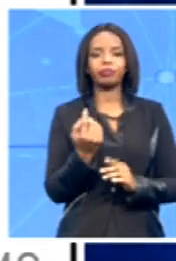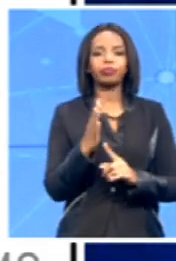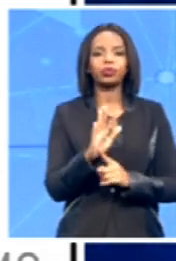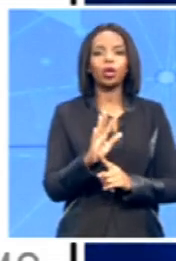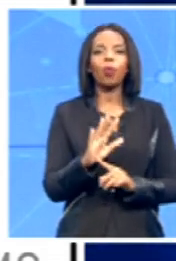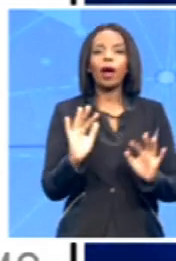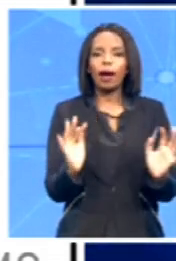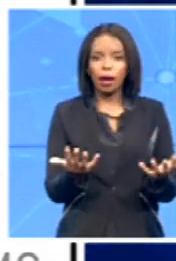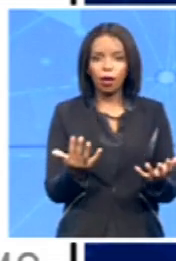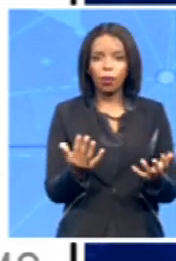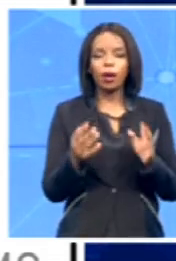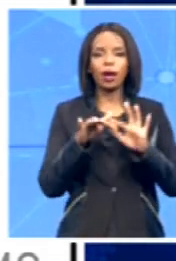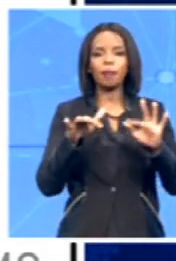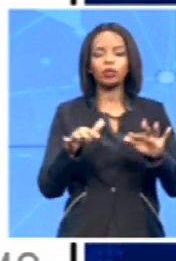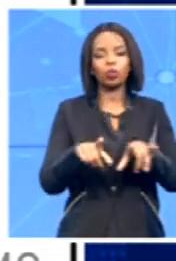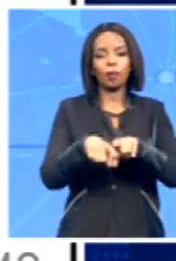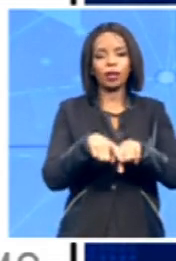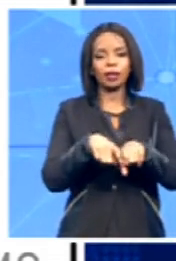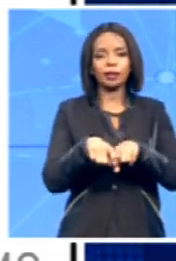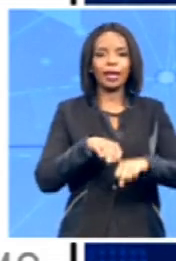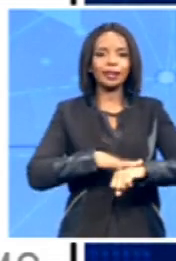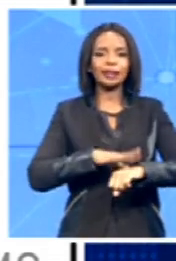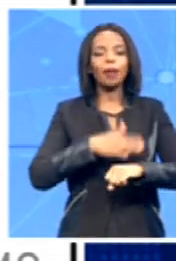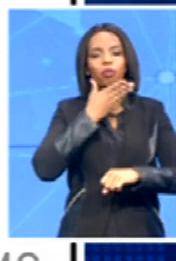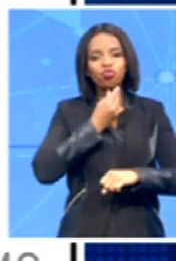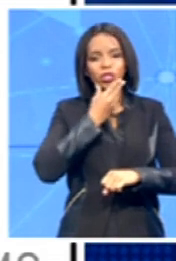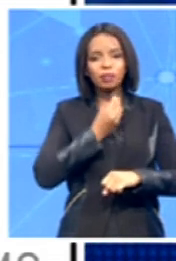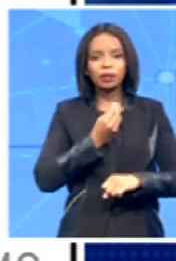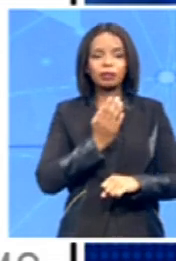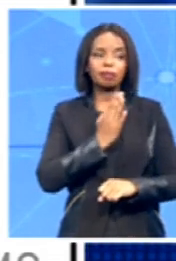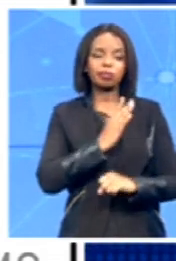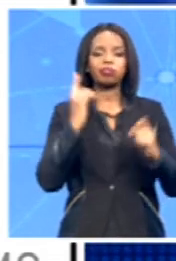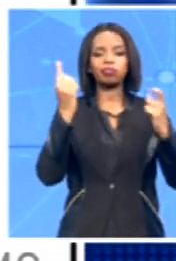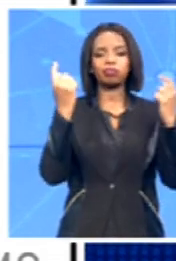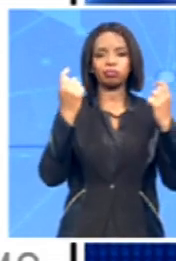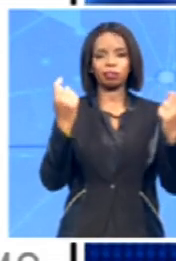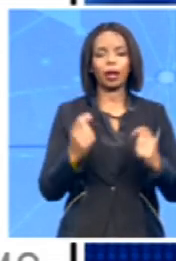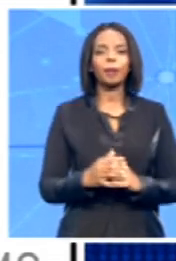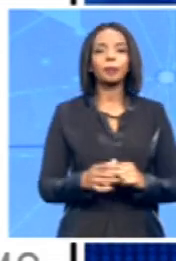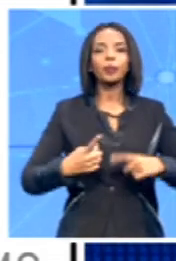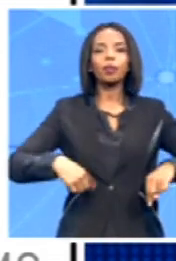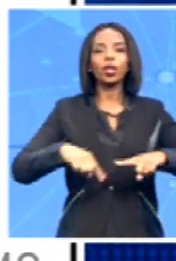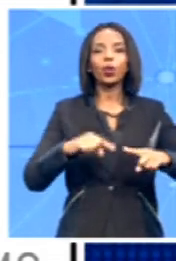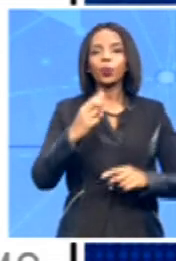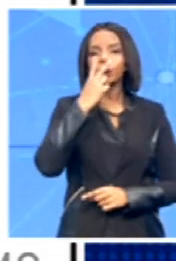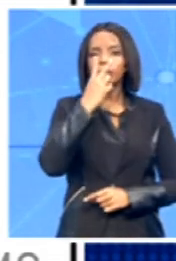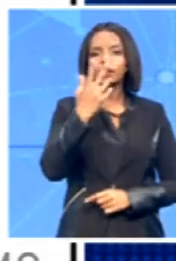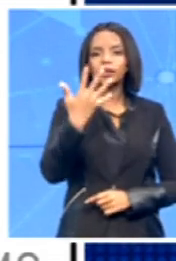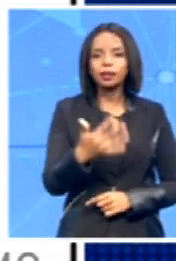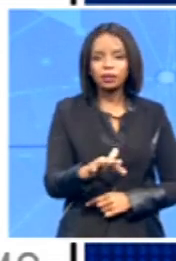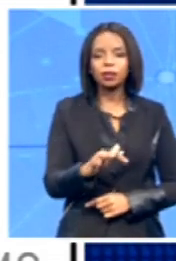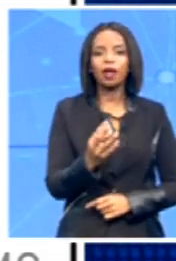period. So we have seen significantly higher cases. So our median is about 2,000 active cases over the last 7